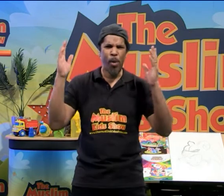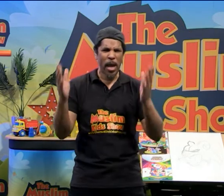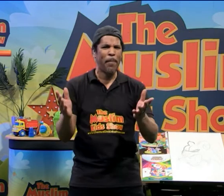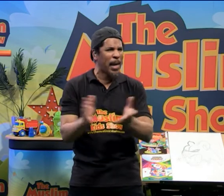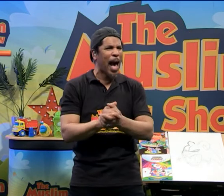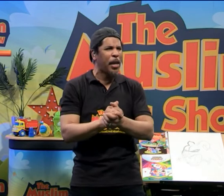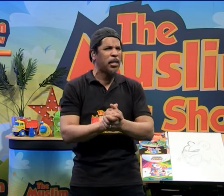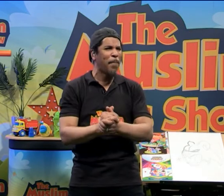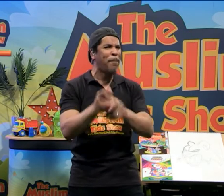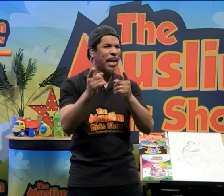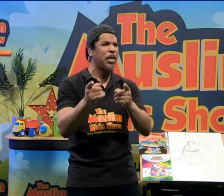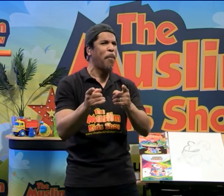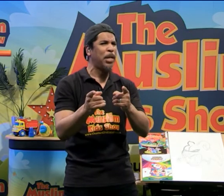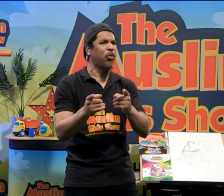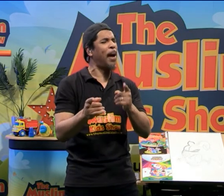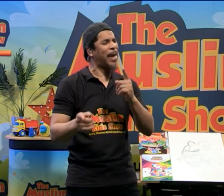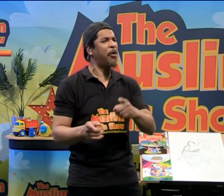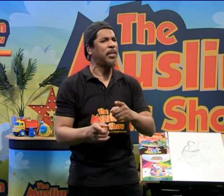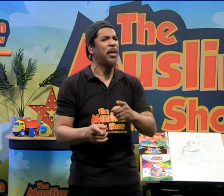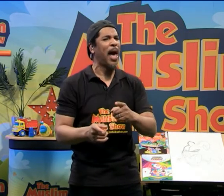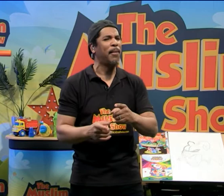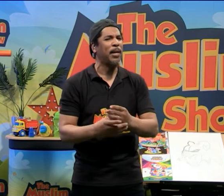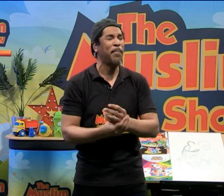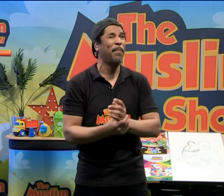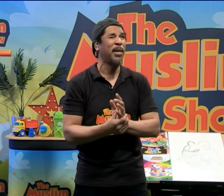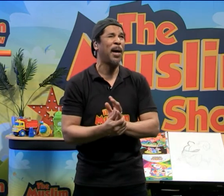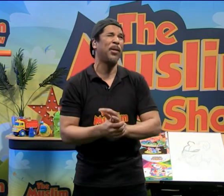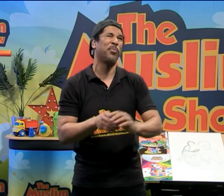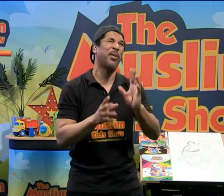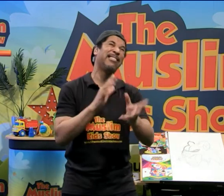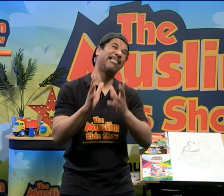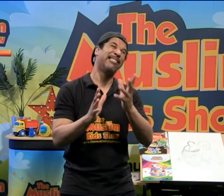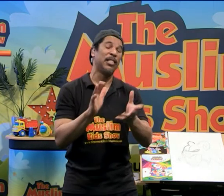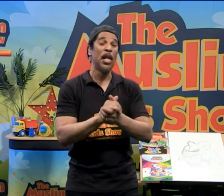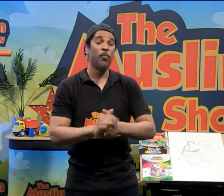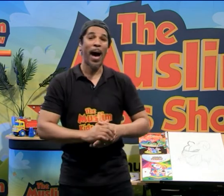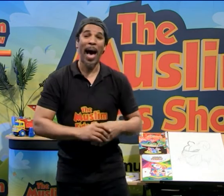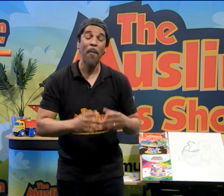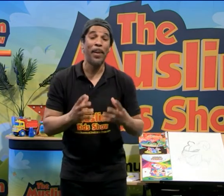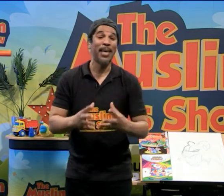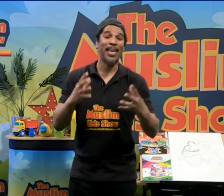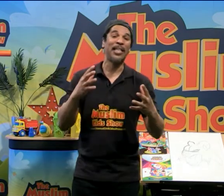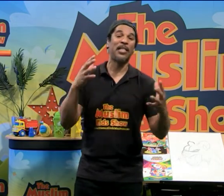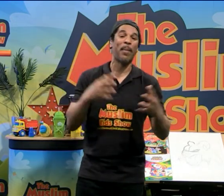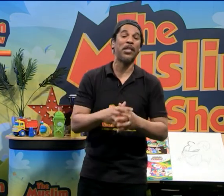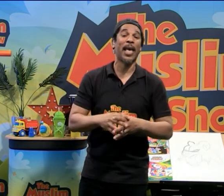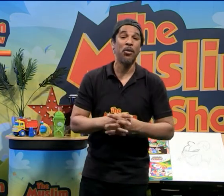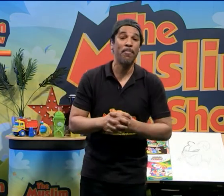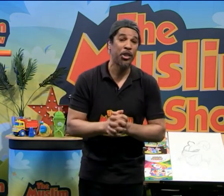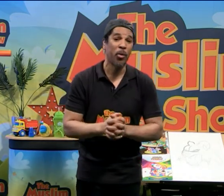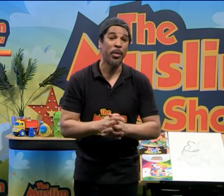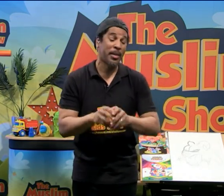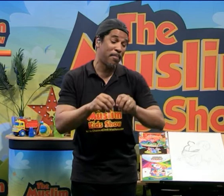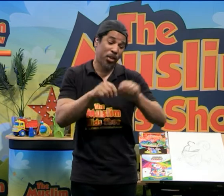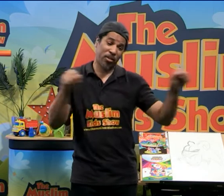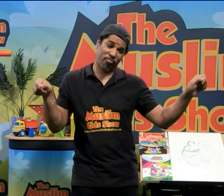It's pretty big out there. It's a bit bigger than your bedroom. I'll guarantee you that, right? It's a bit bigger than my bedroom as well. But how big is space? Can you